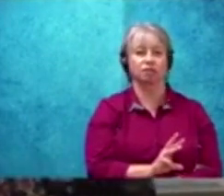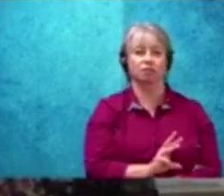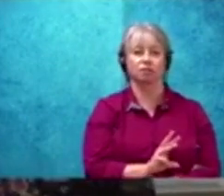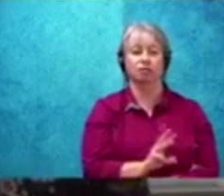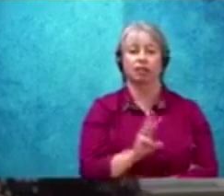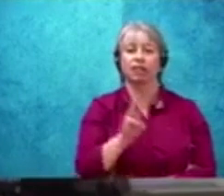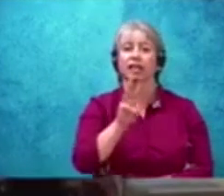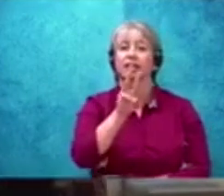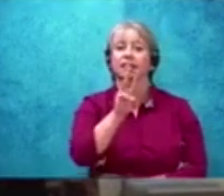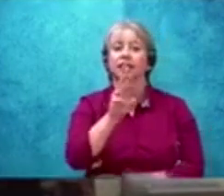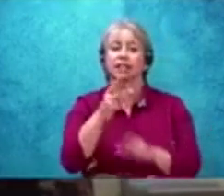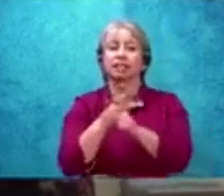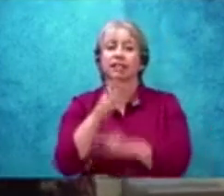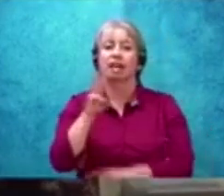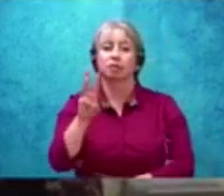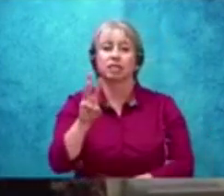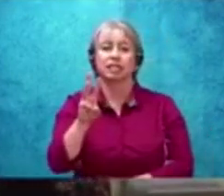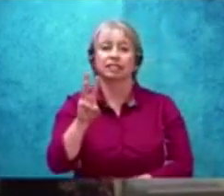6 times 6,